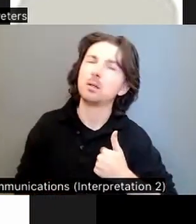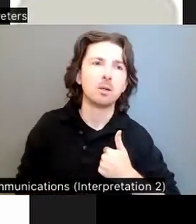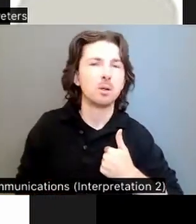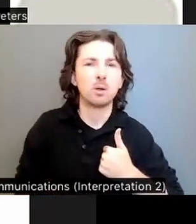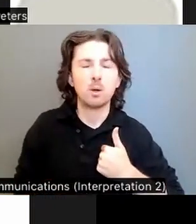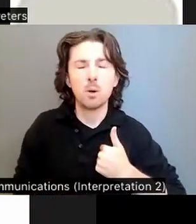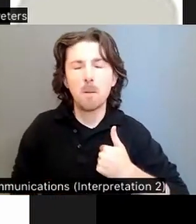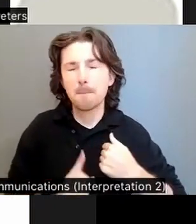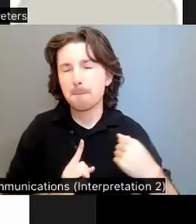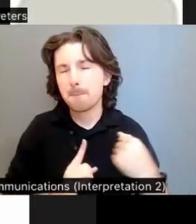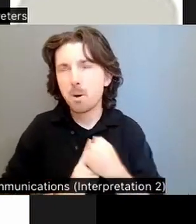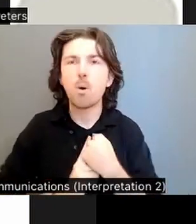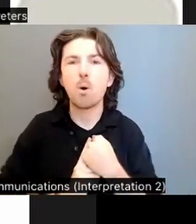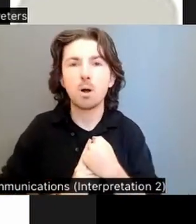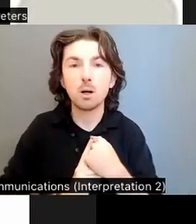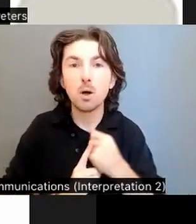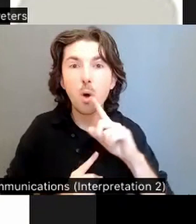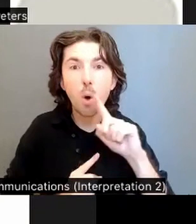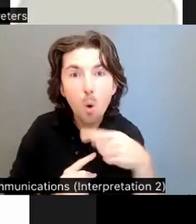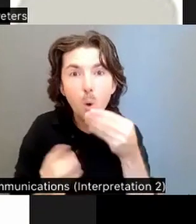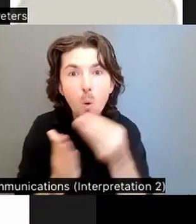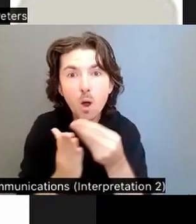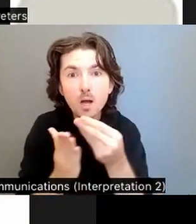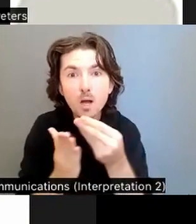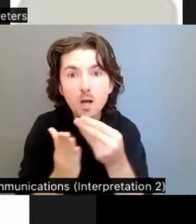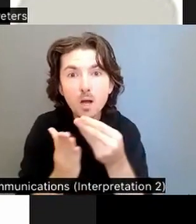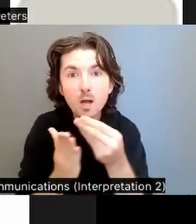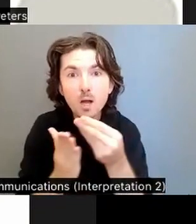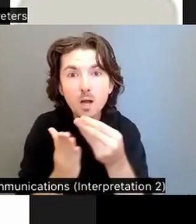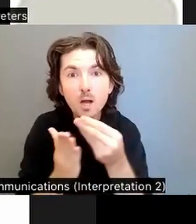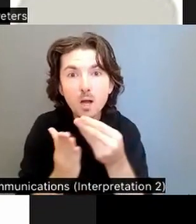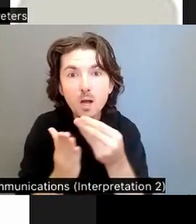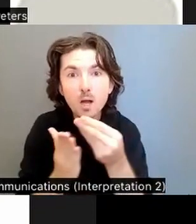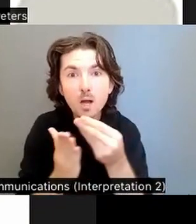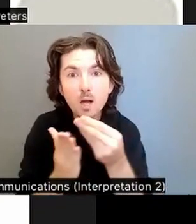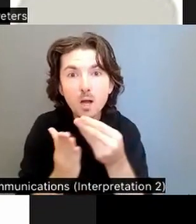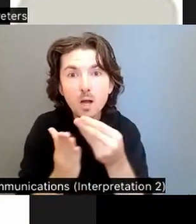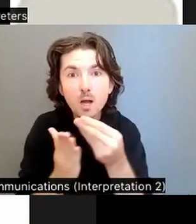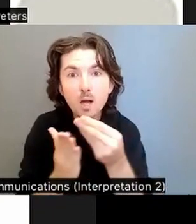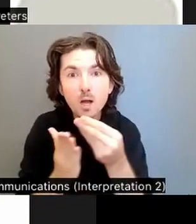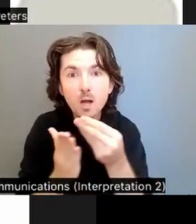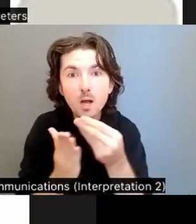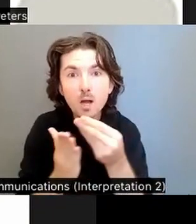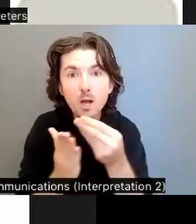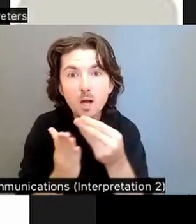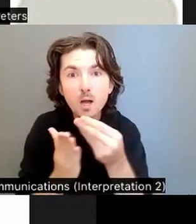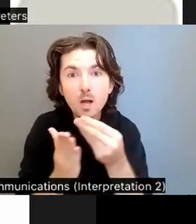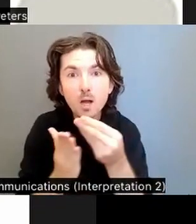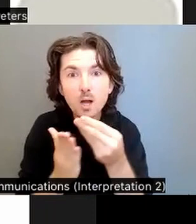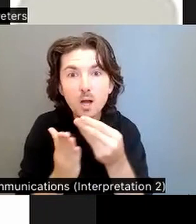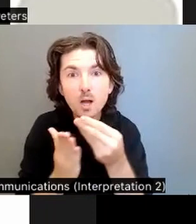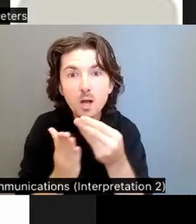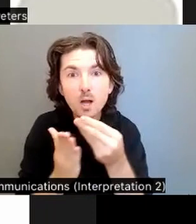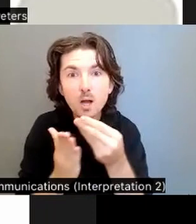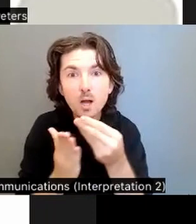only funding towards disability supports was through an employment program. And it's a fairly narrow